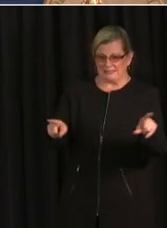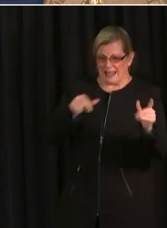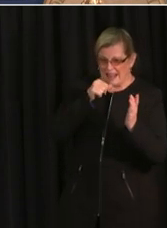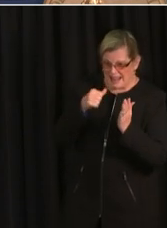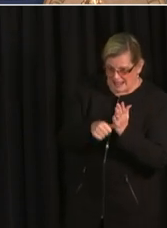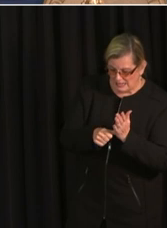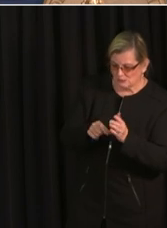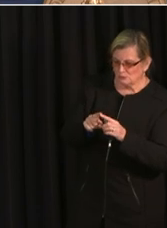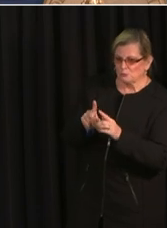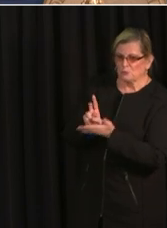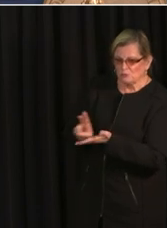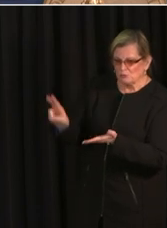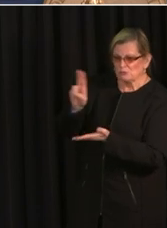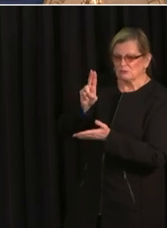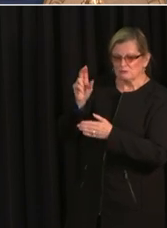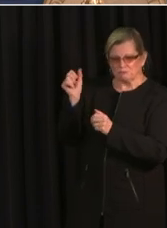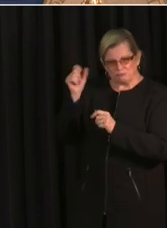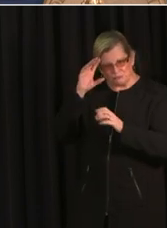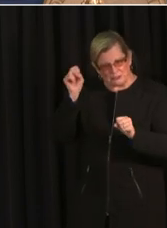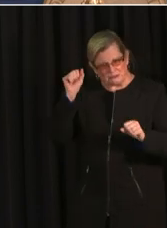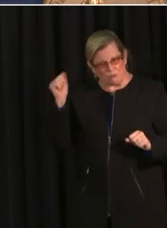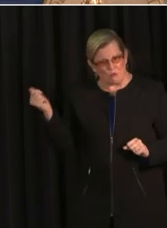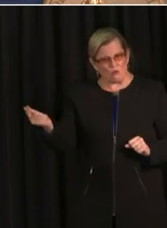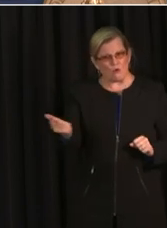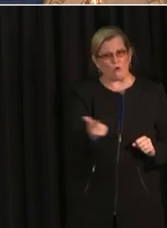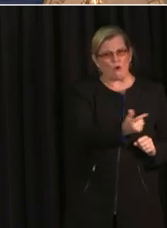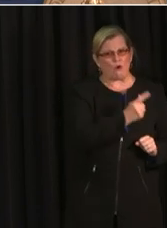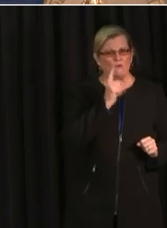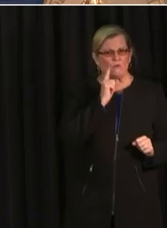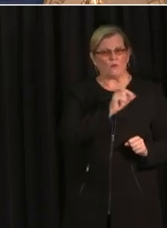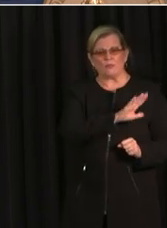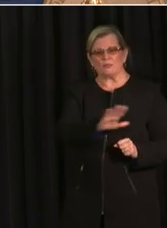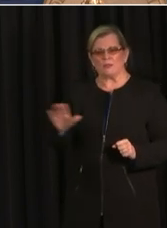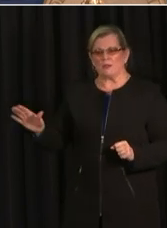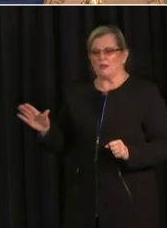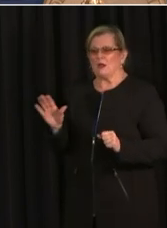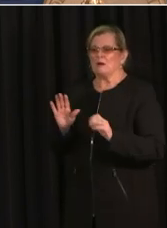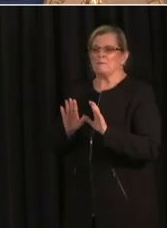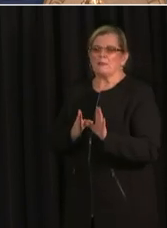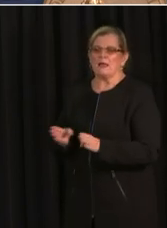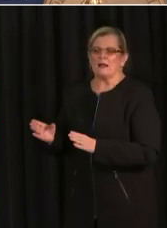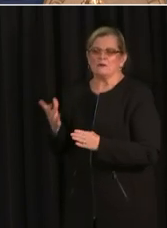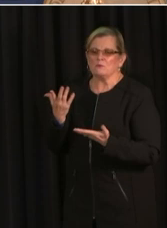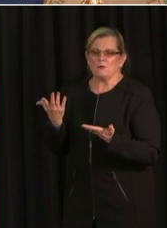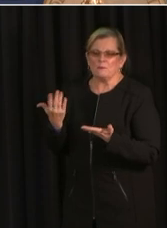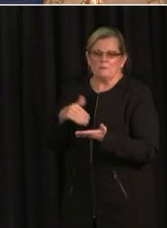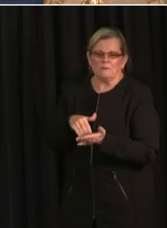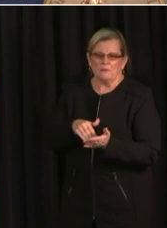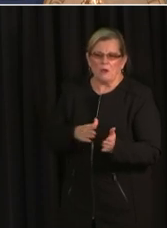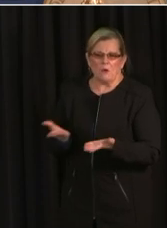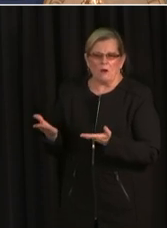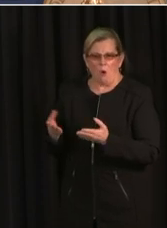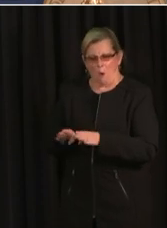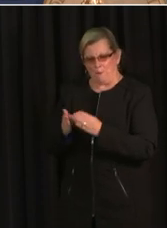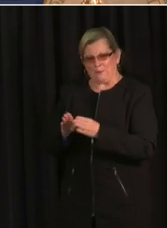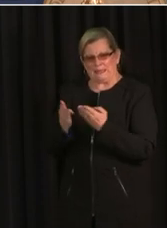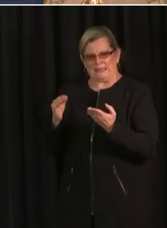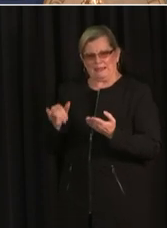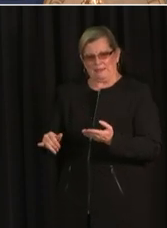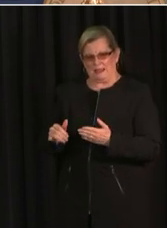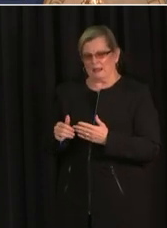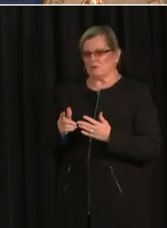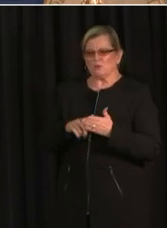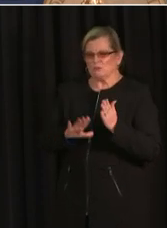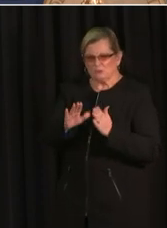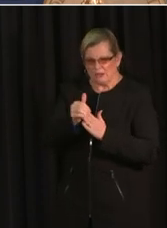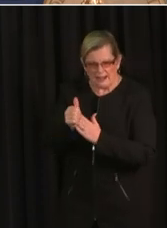the university presidents regarding their plans for reopening that contain further guidance.